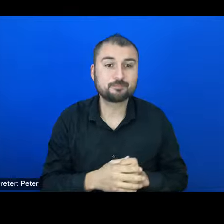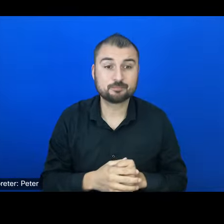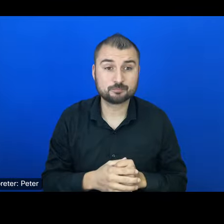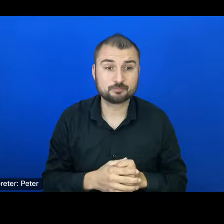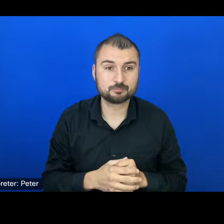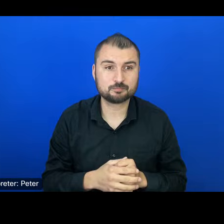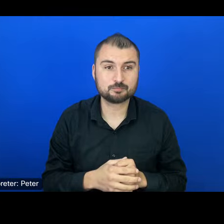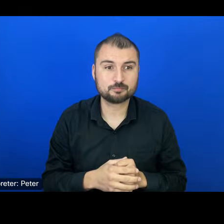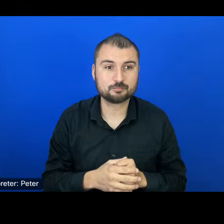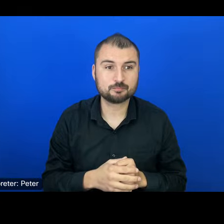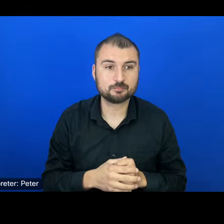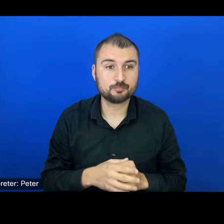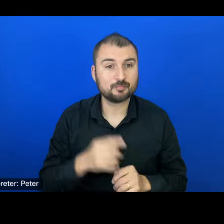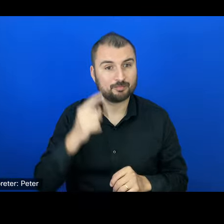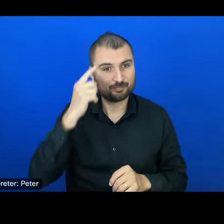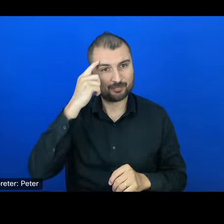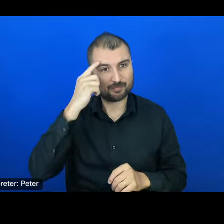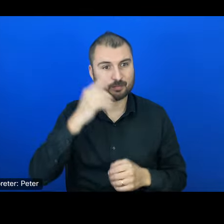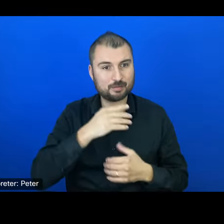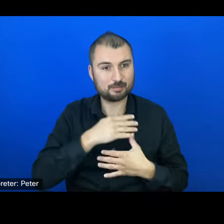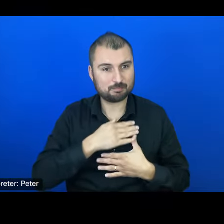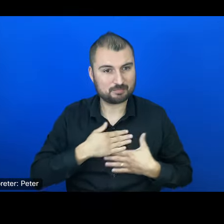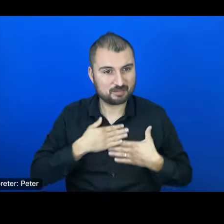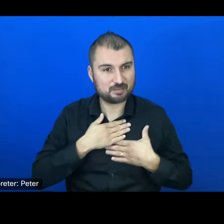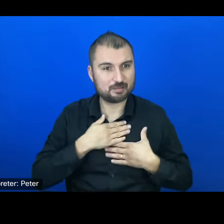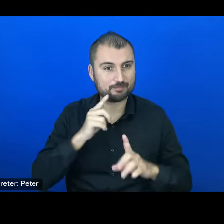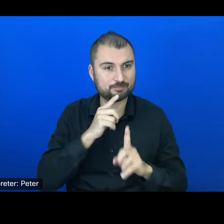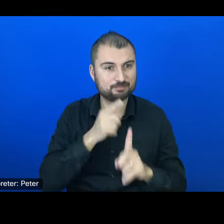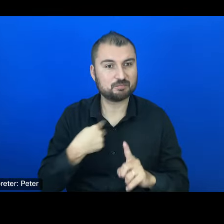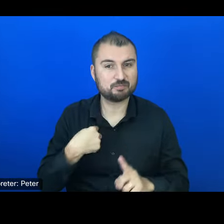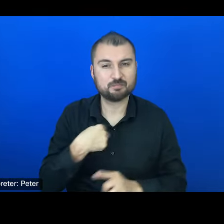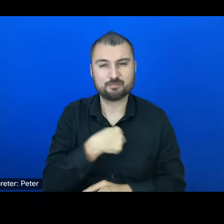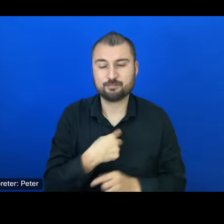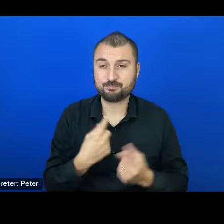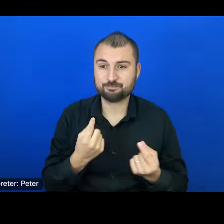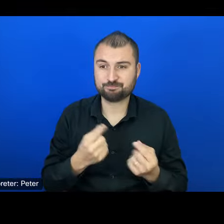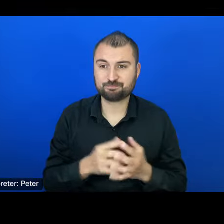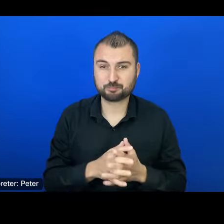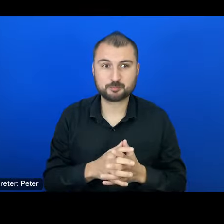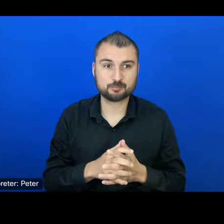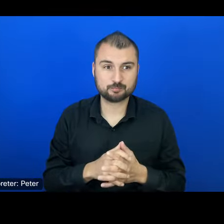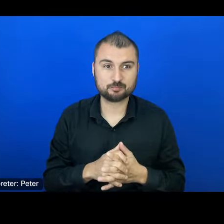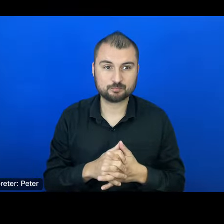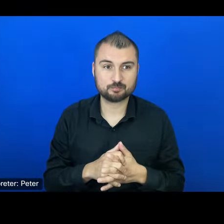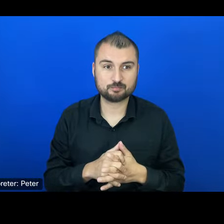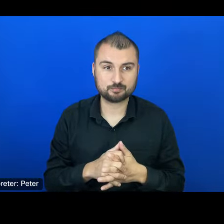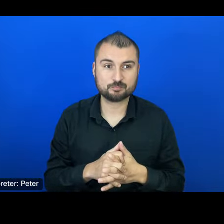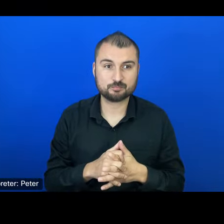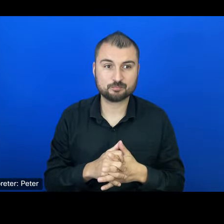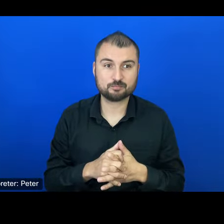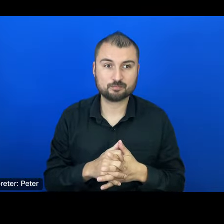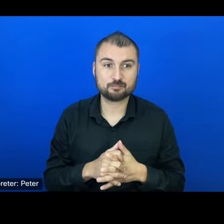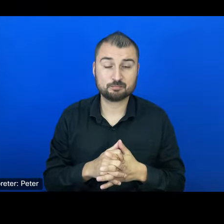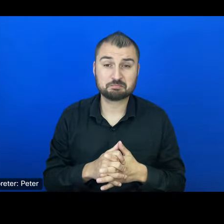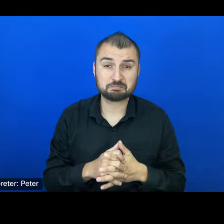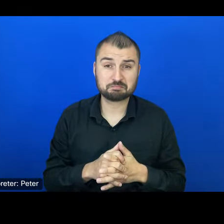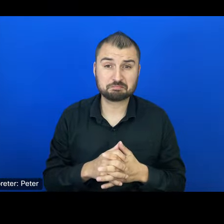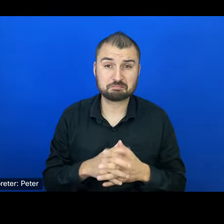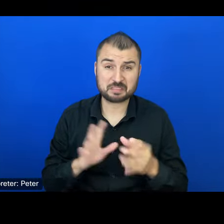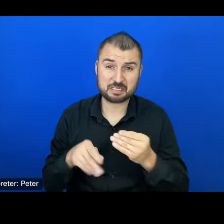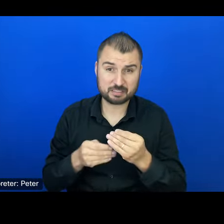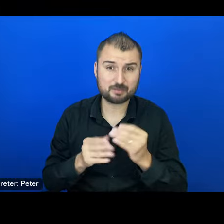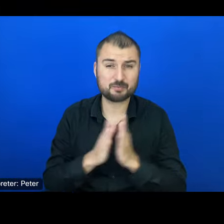think I appreciate the fact that we're putting in some additional requests for the School for the